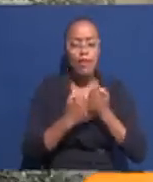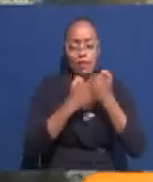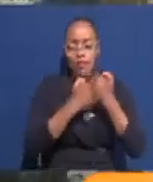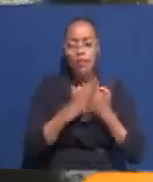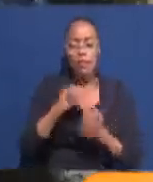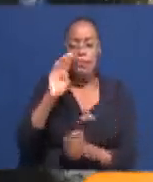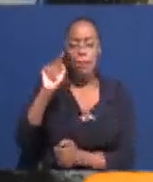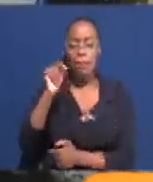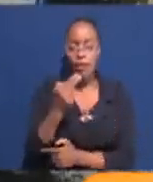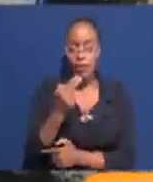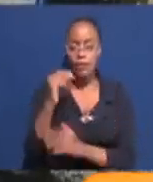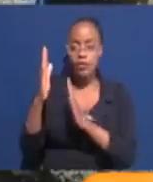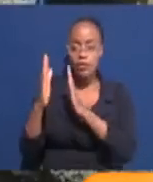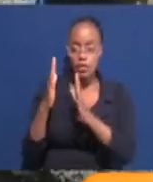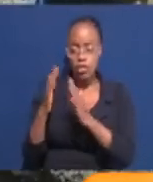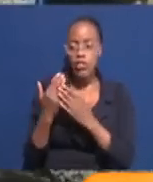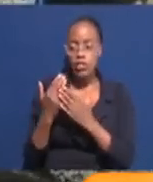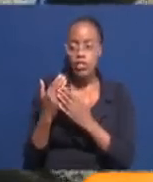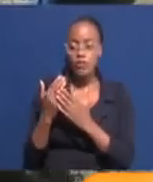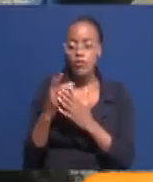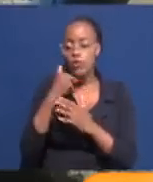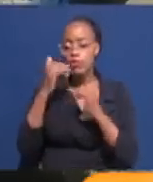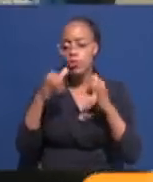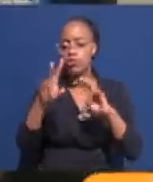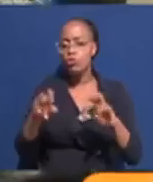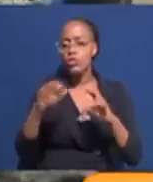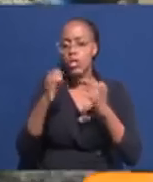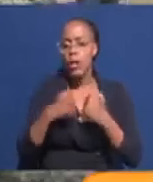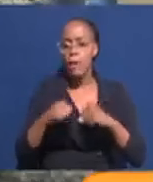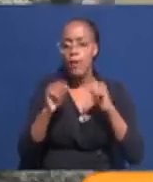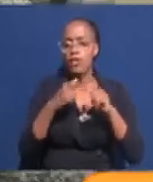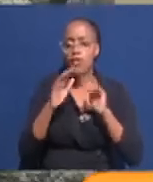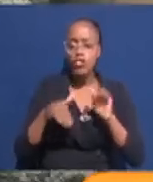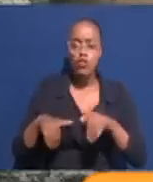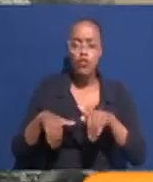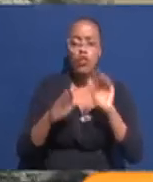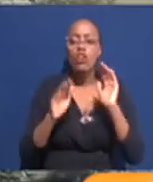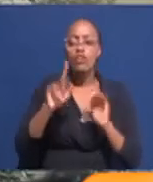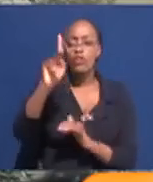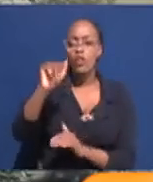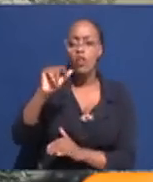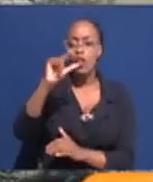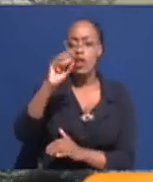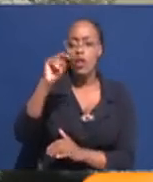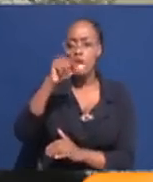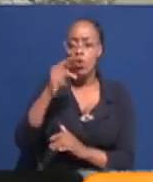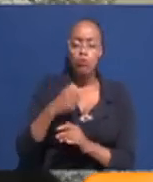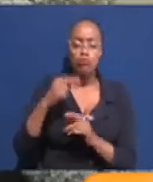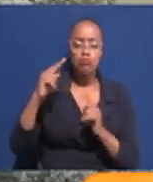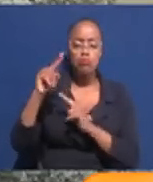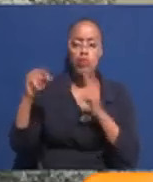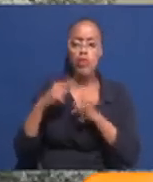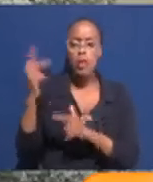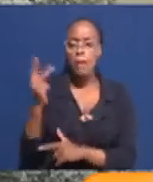Njeri. A security guard going to check on his boss is followed by Kangogo. He turns back and the